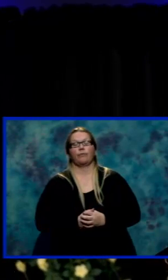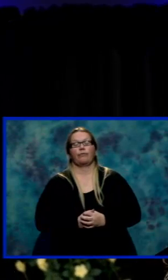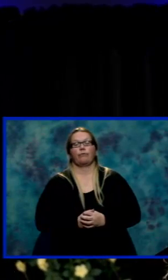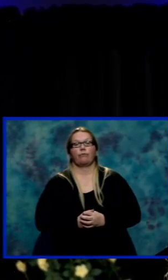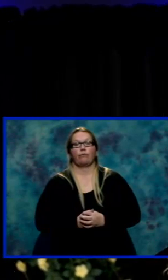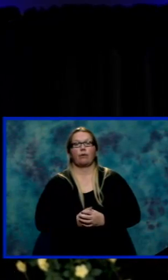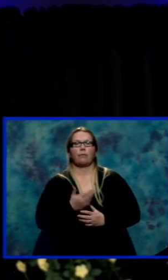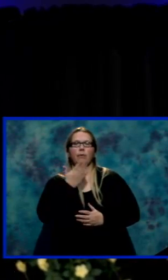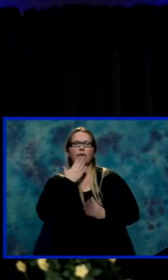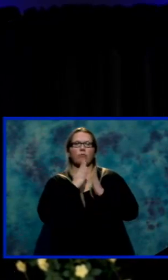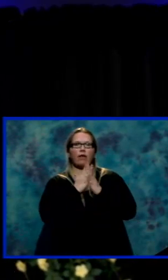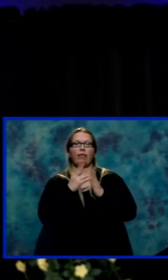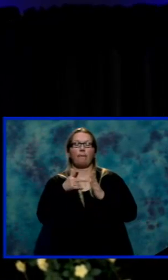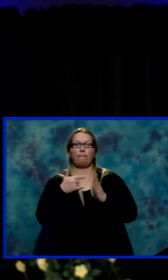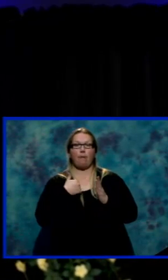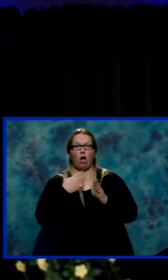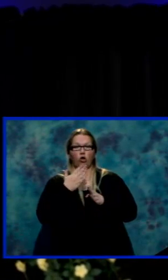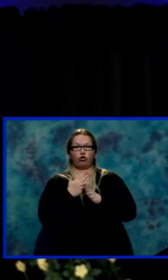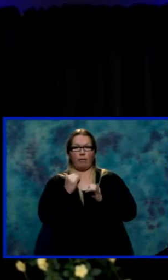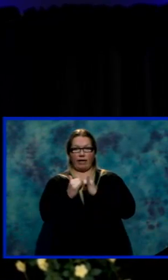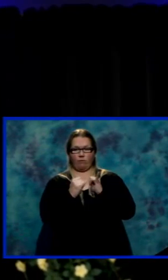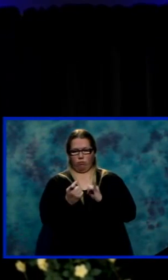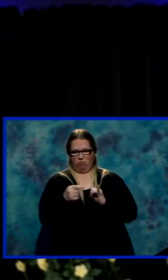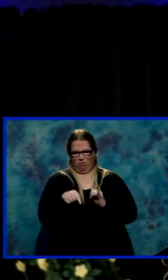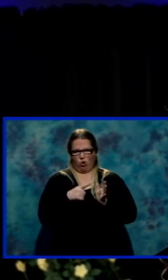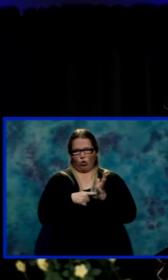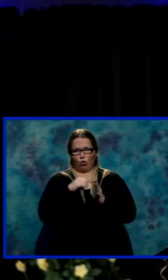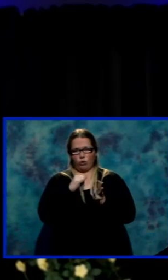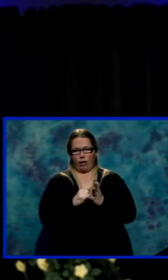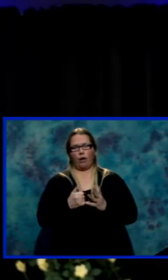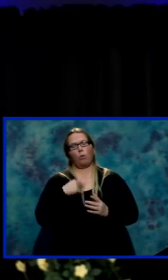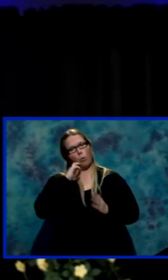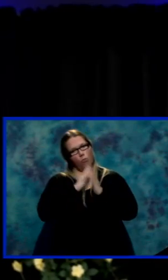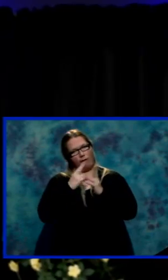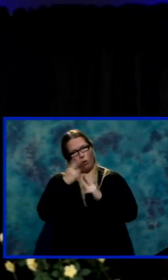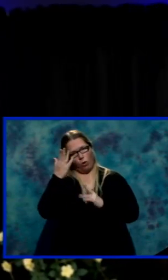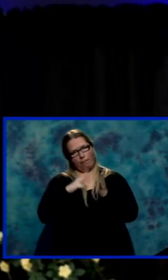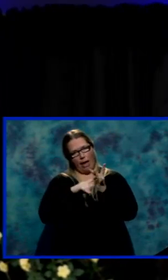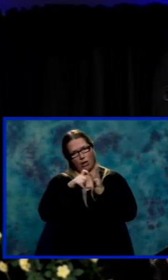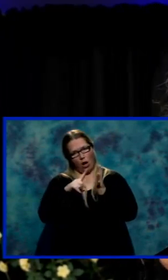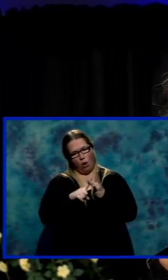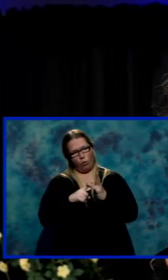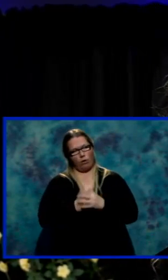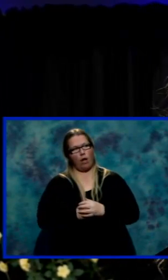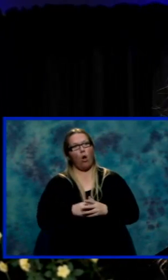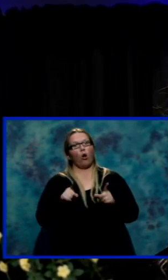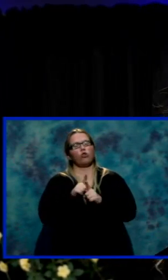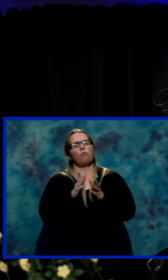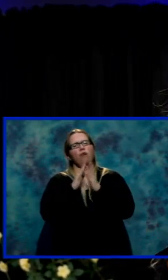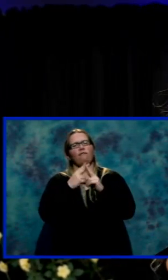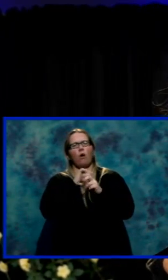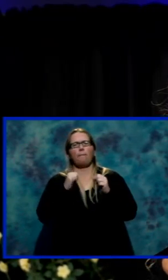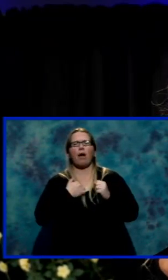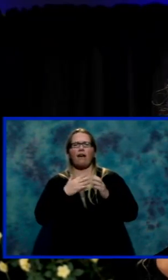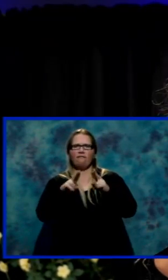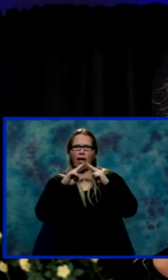Please pray so that my job interview on this coming Tuesday goes well. We will be praying for you, Marco. And more importantly, pray for my family. And